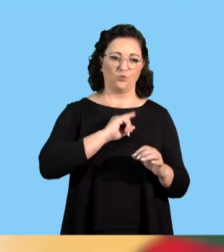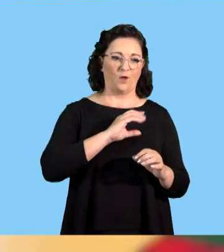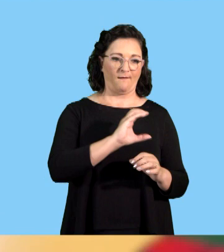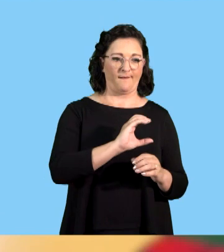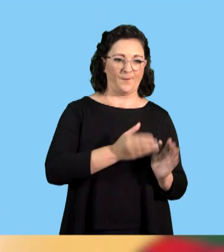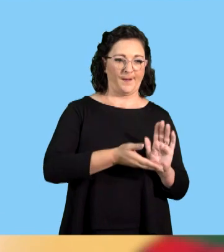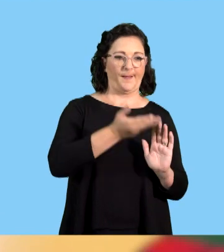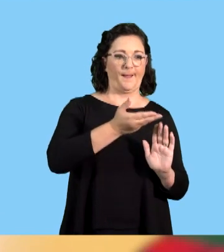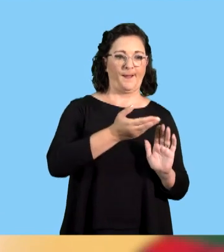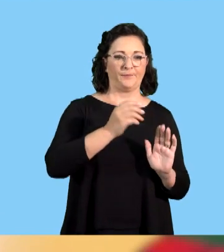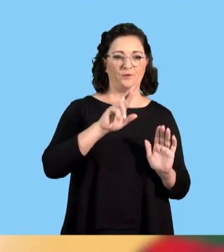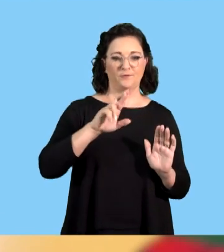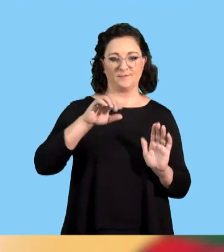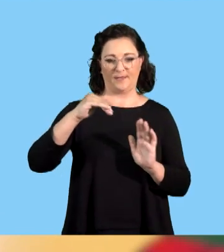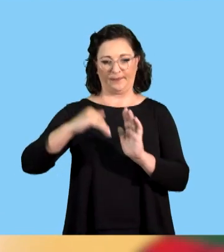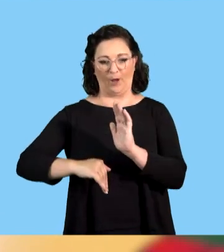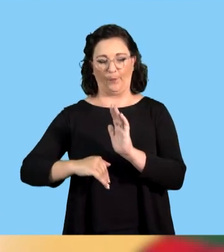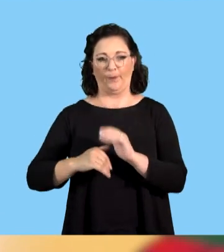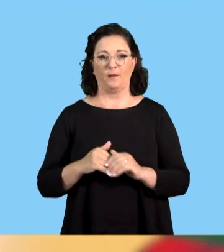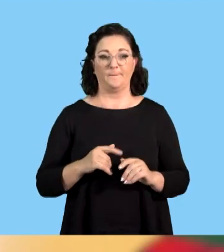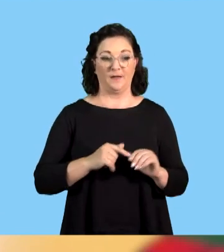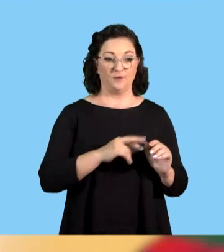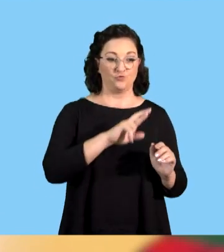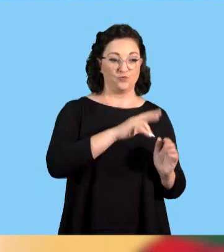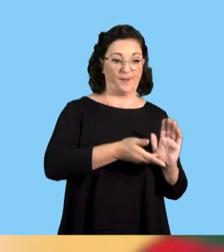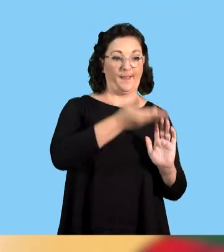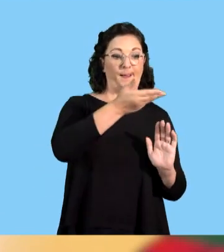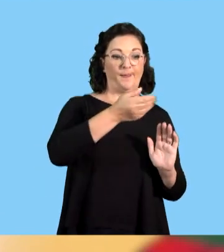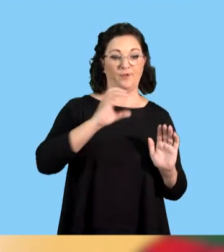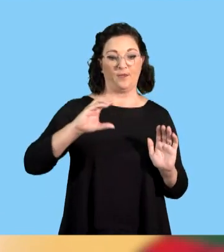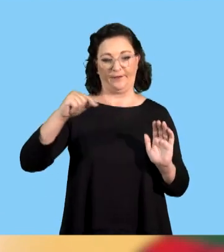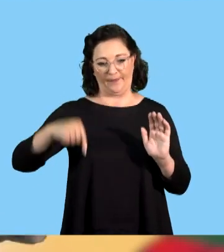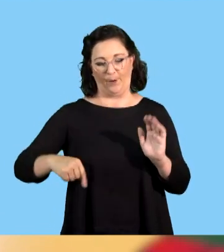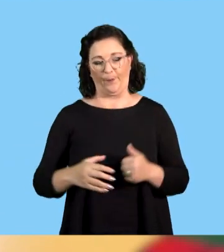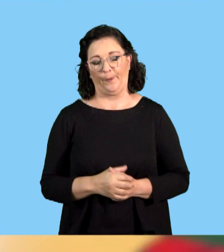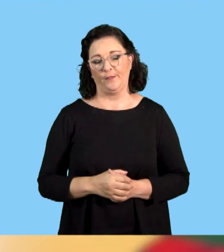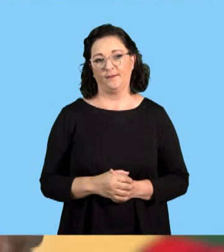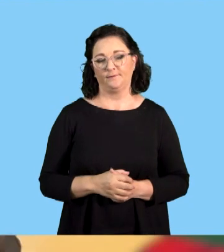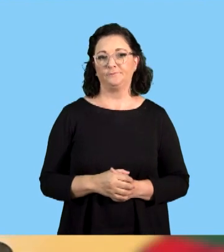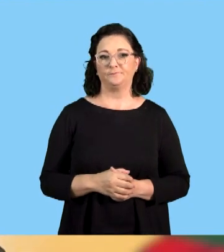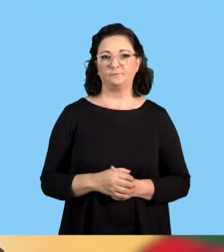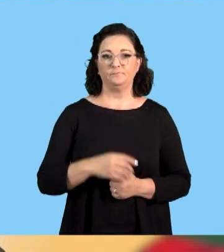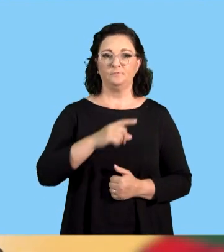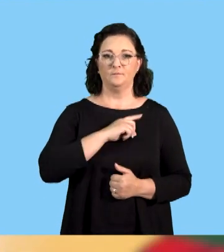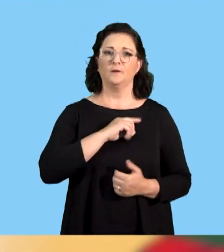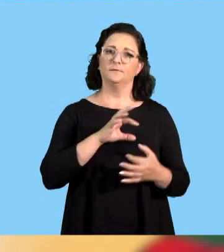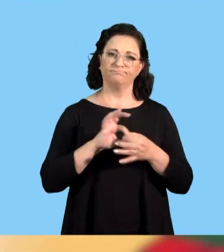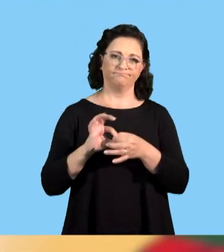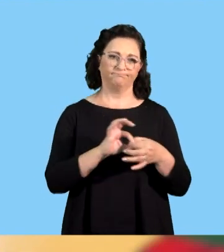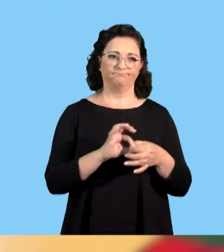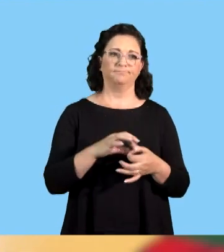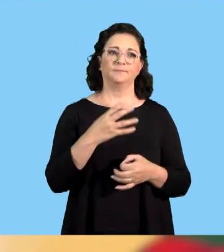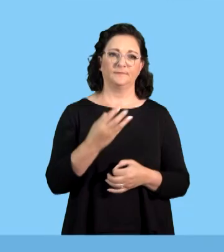that when the current goes up, resistance must go down, or when resistance goes up, current must go down. So those ones, they have